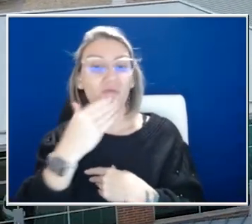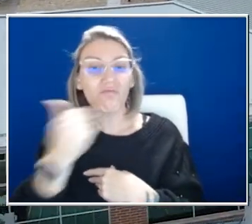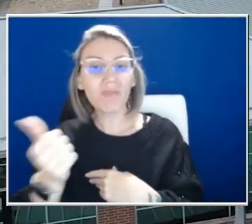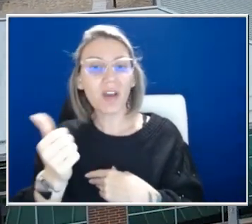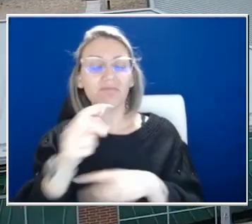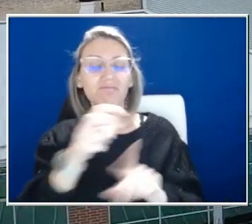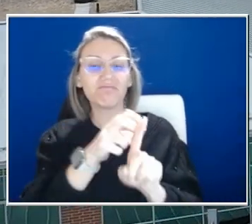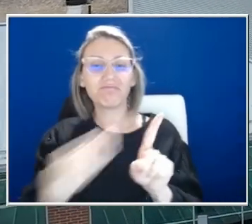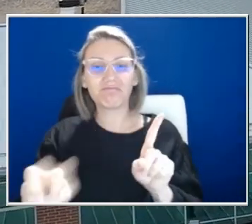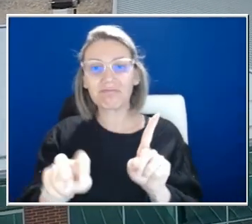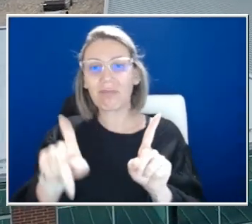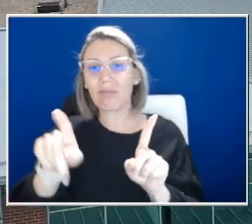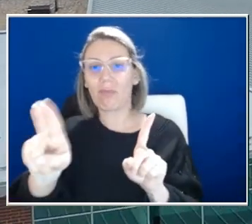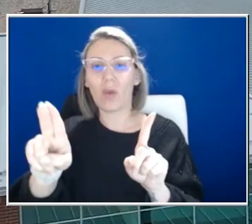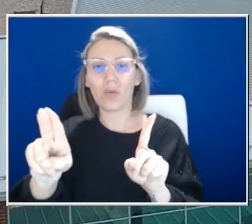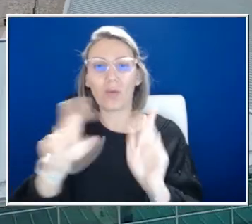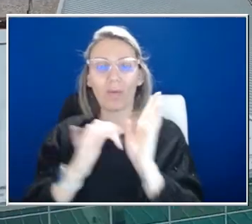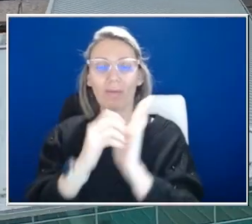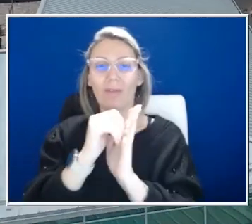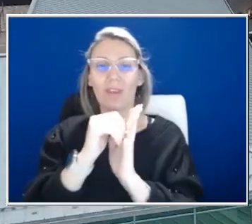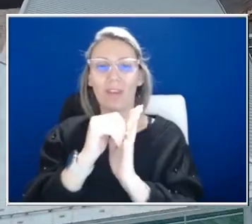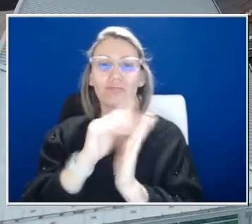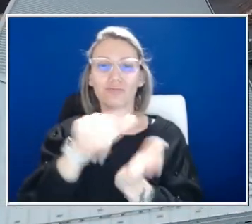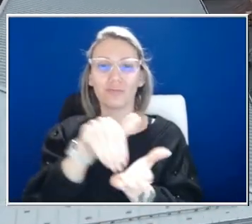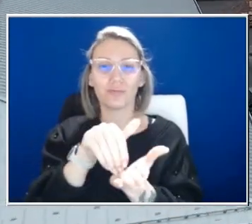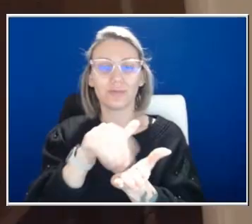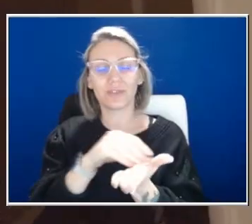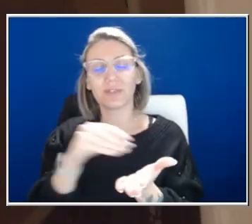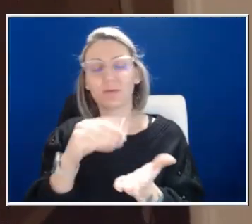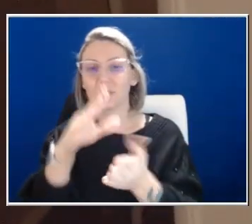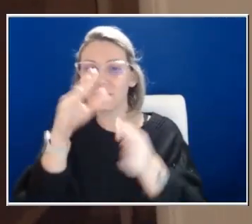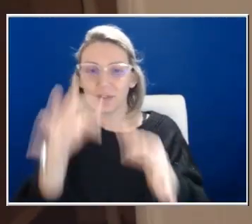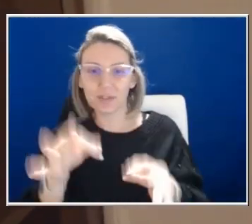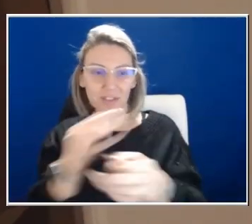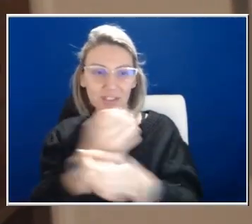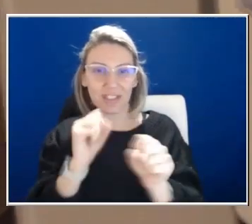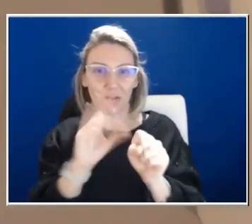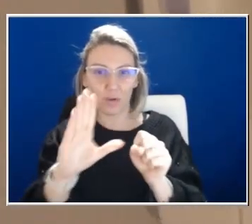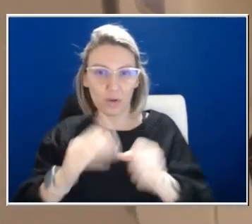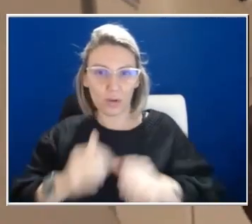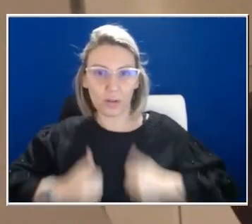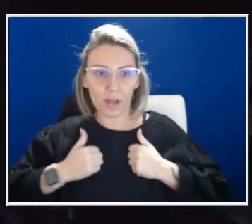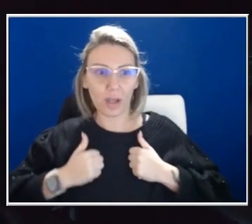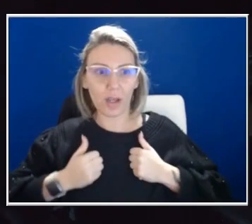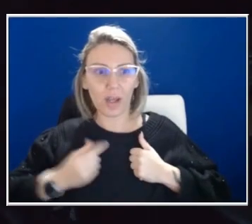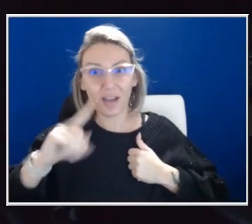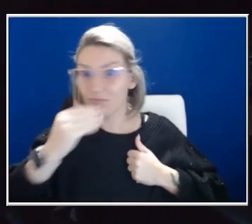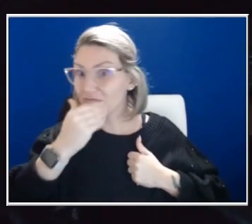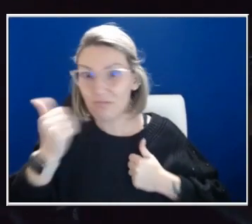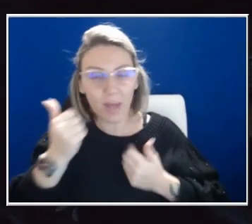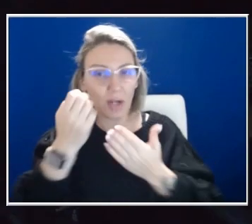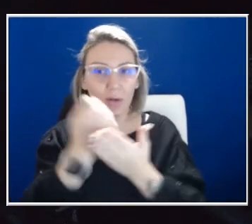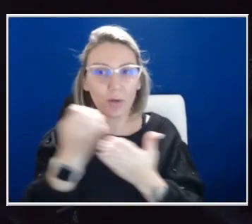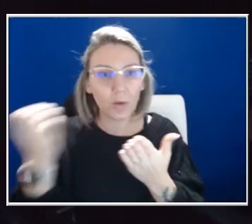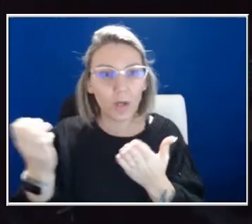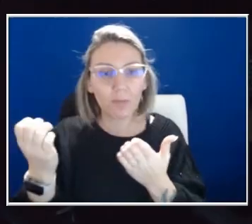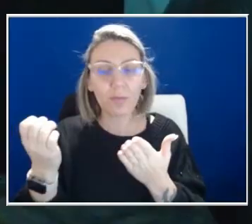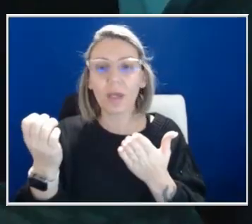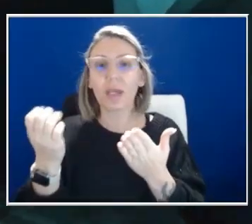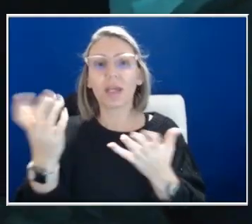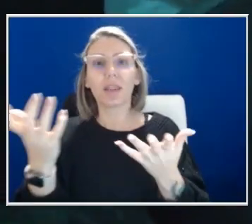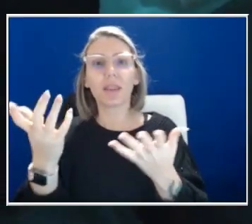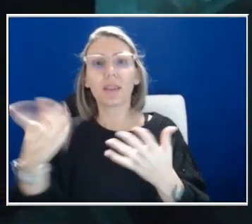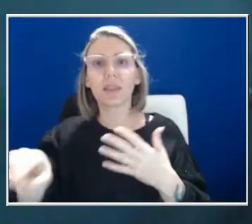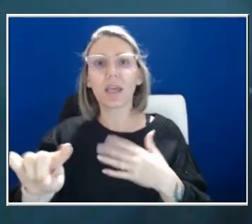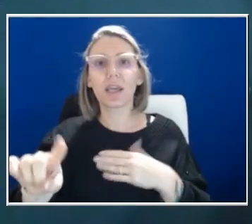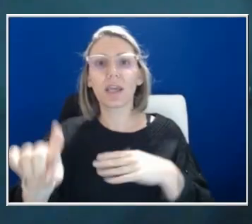Center was a decision Yolanda believes saved her life. They had better equipment. They were actually able to